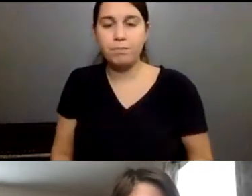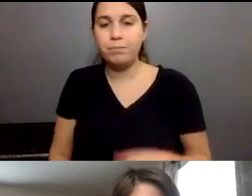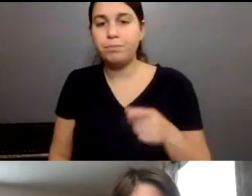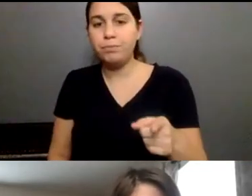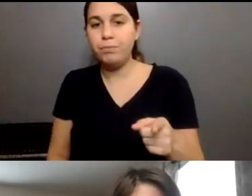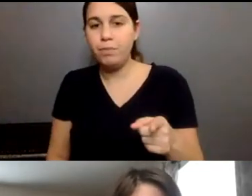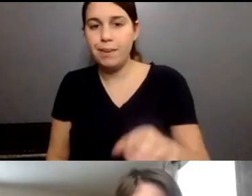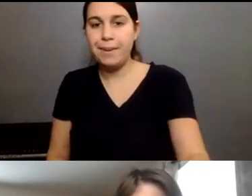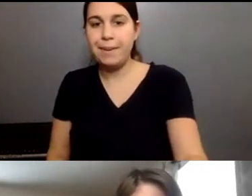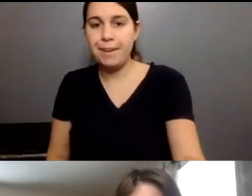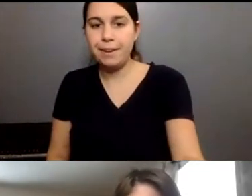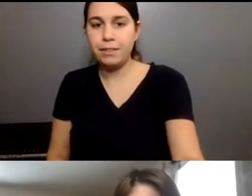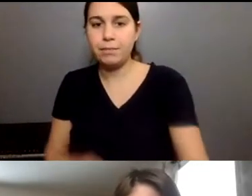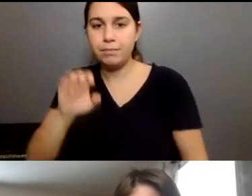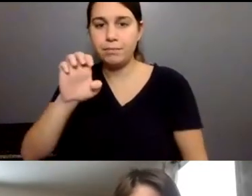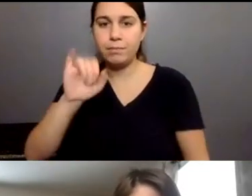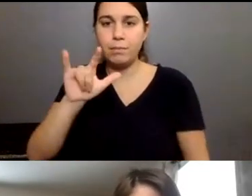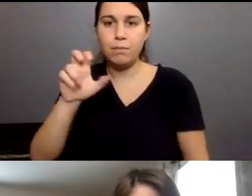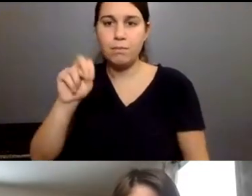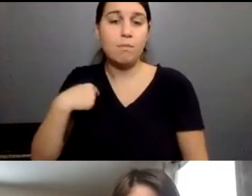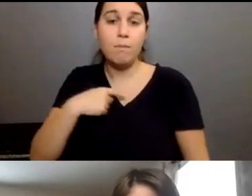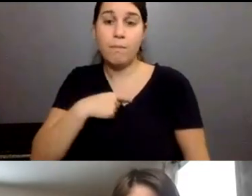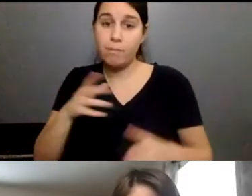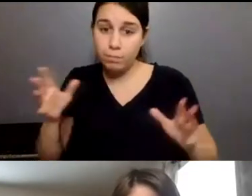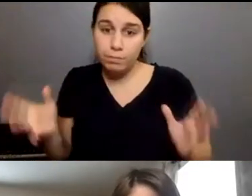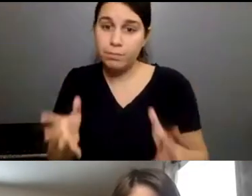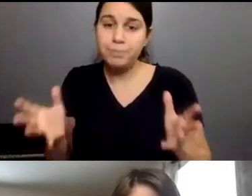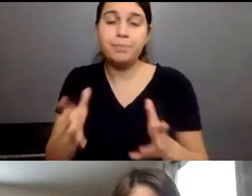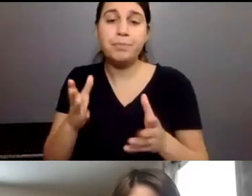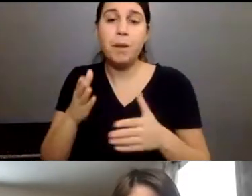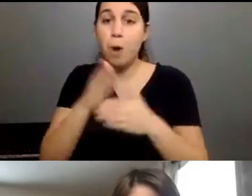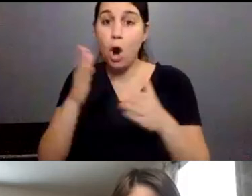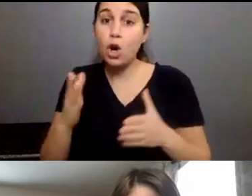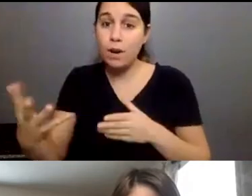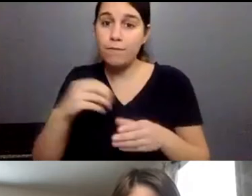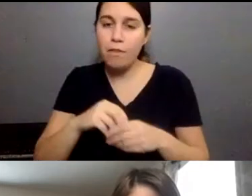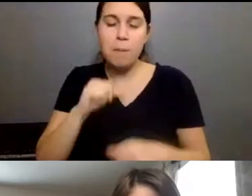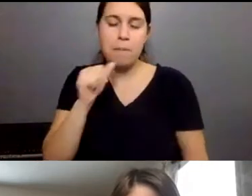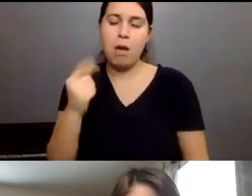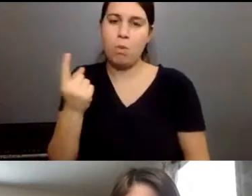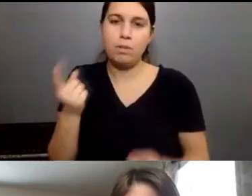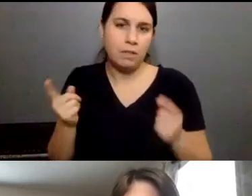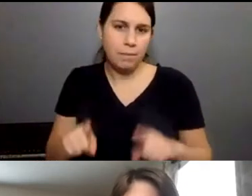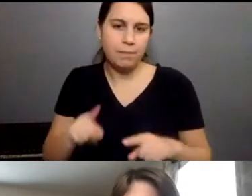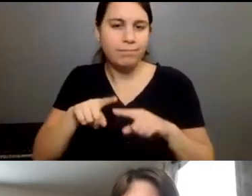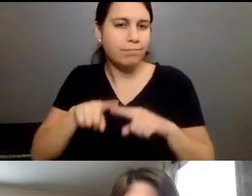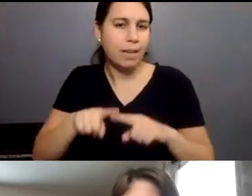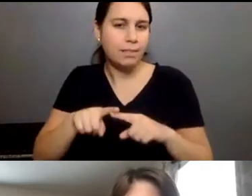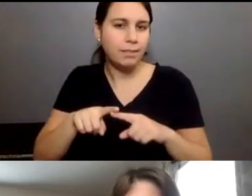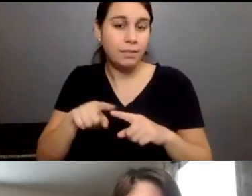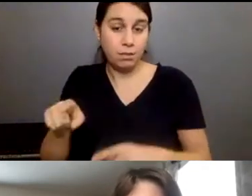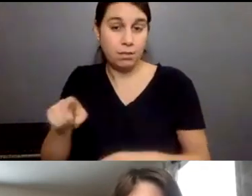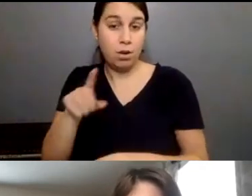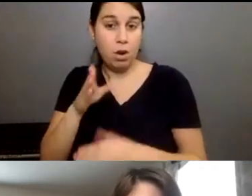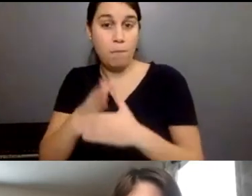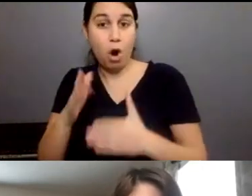So we do encourage partner involvement. Does not happen often. It depends on is the partner coming in with them